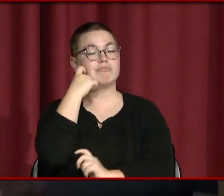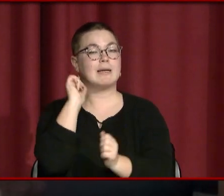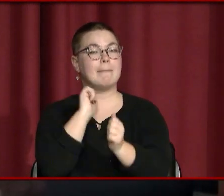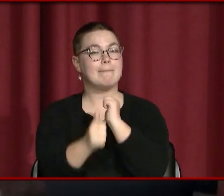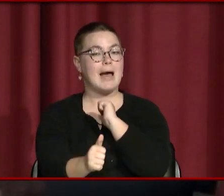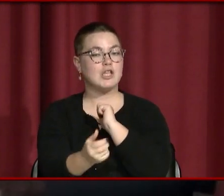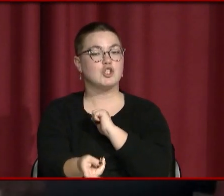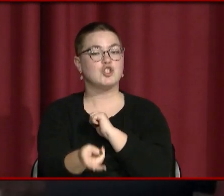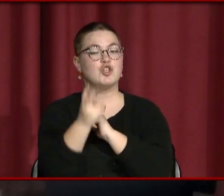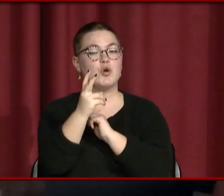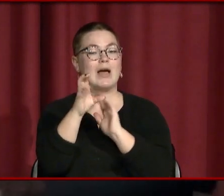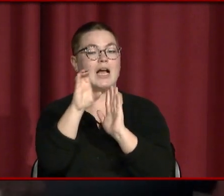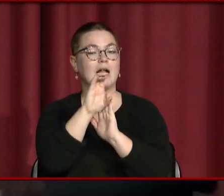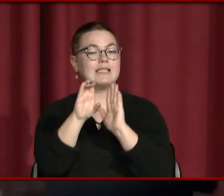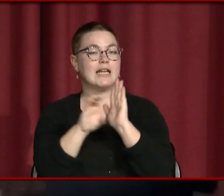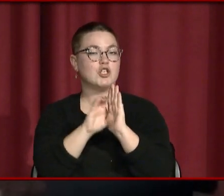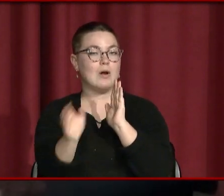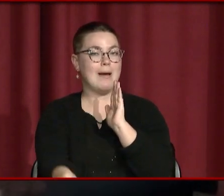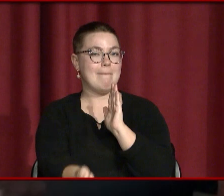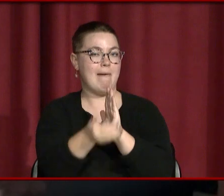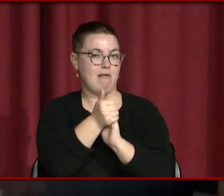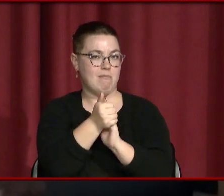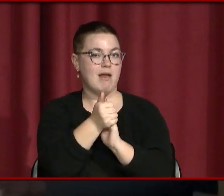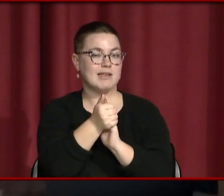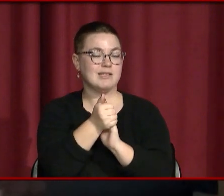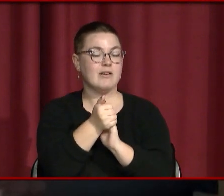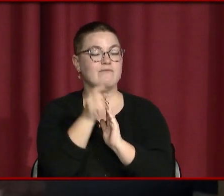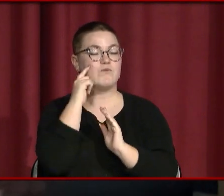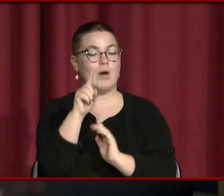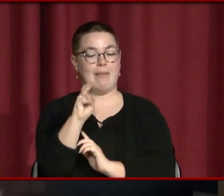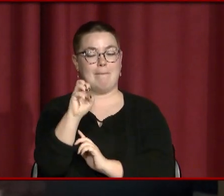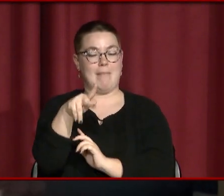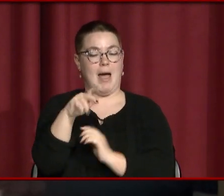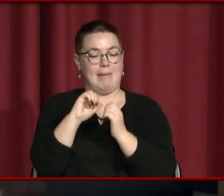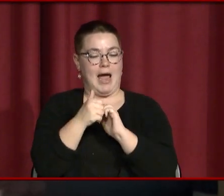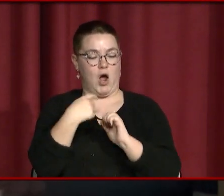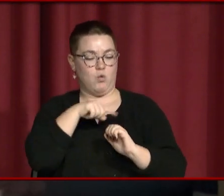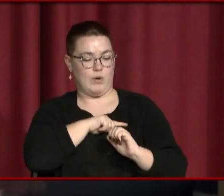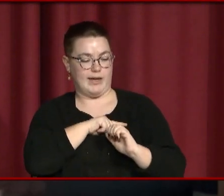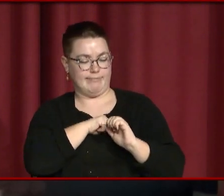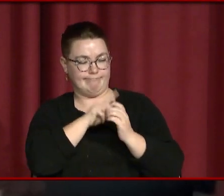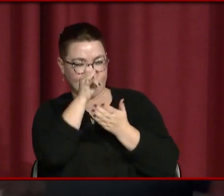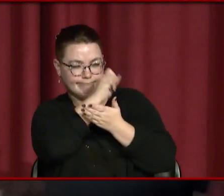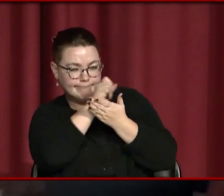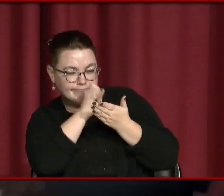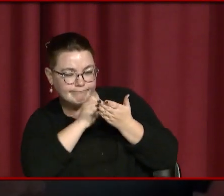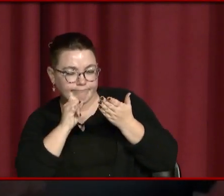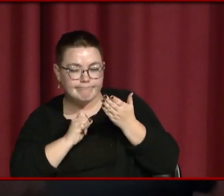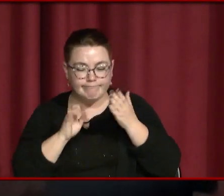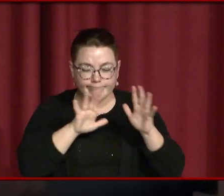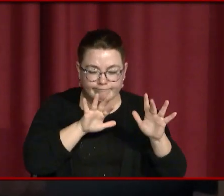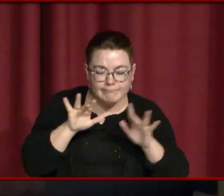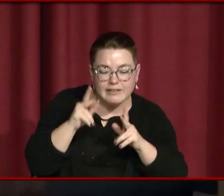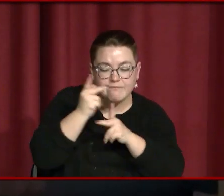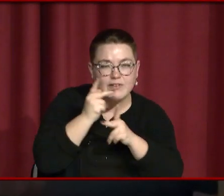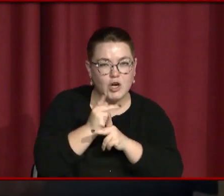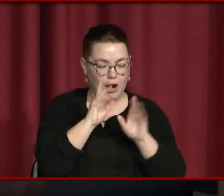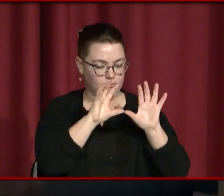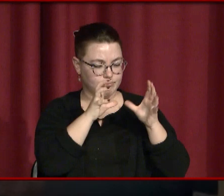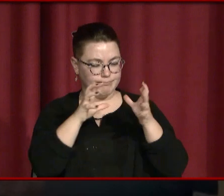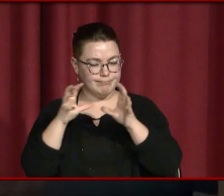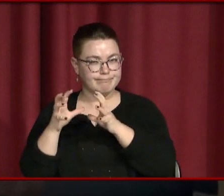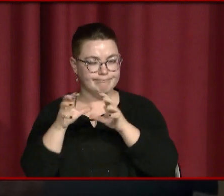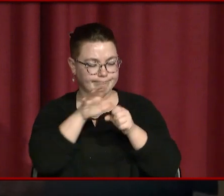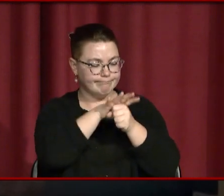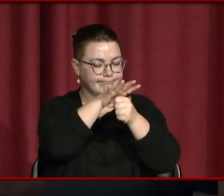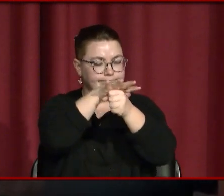to reform the way maps were made. And they were endorsed by both political parties